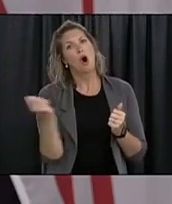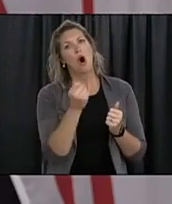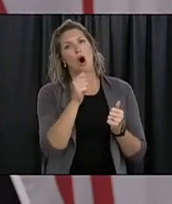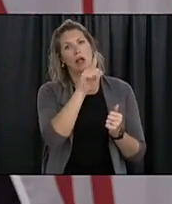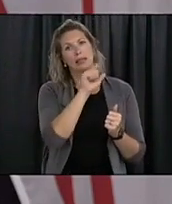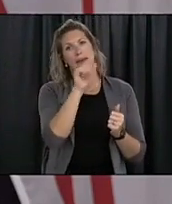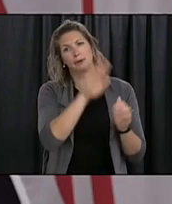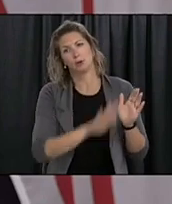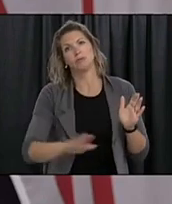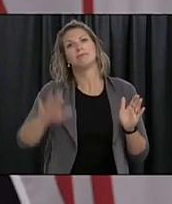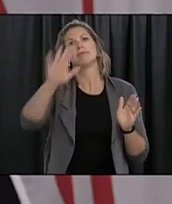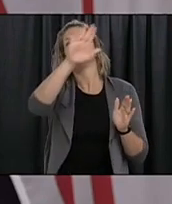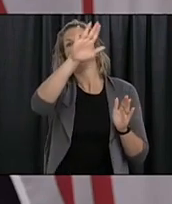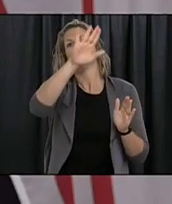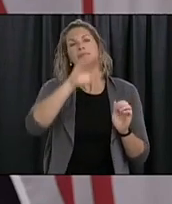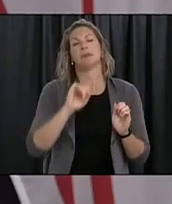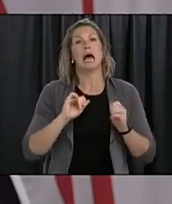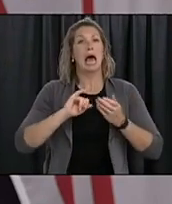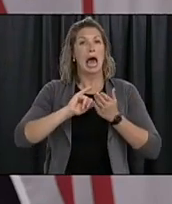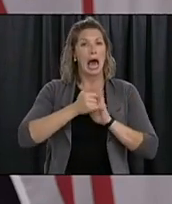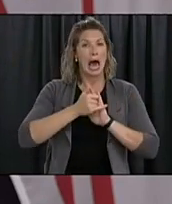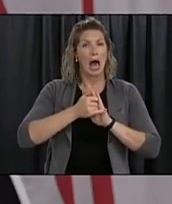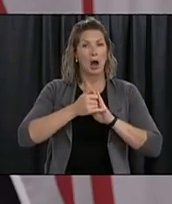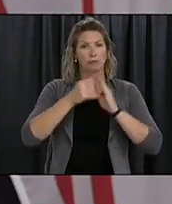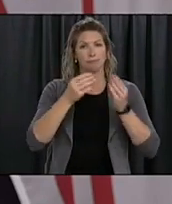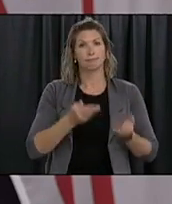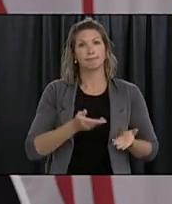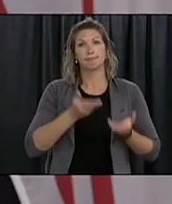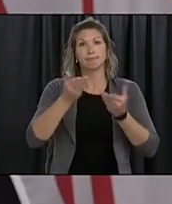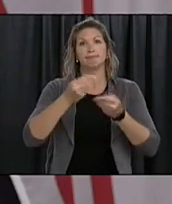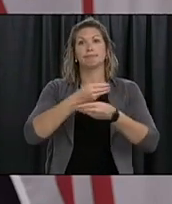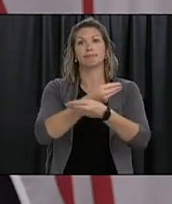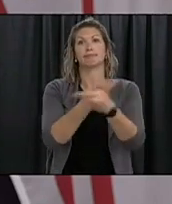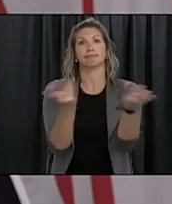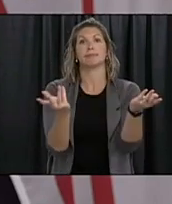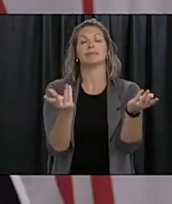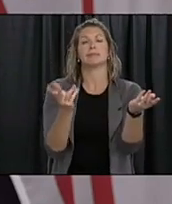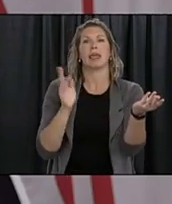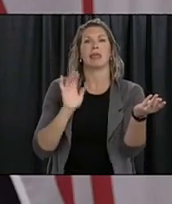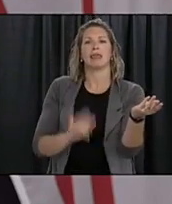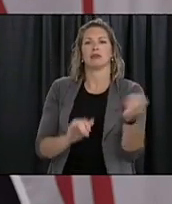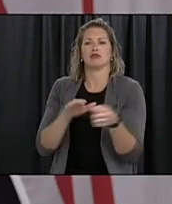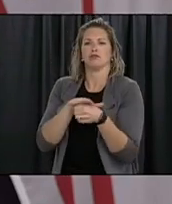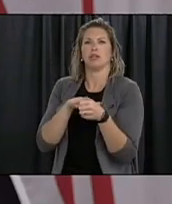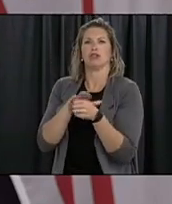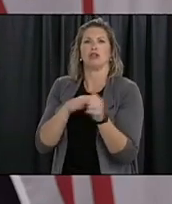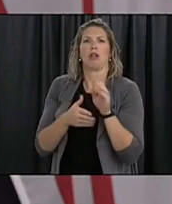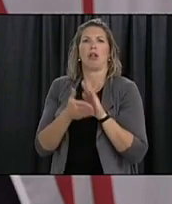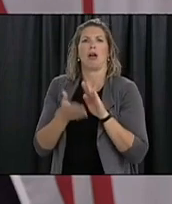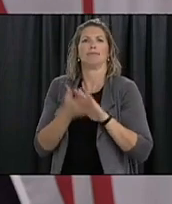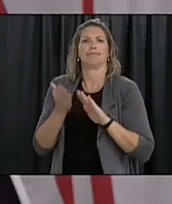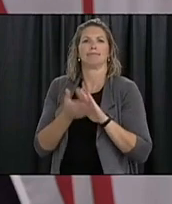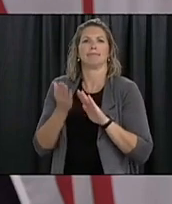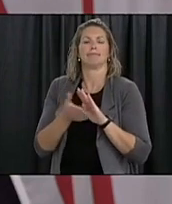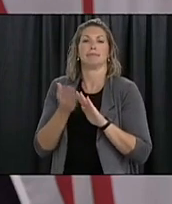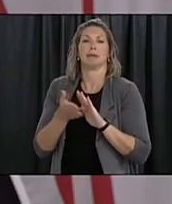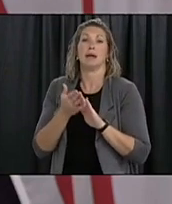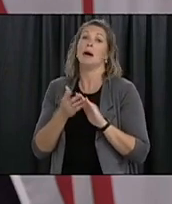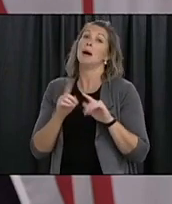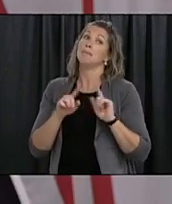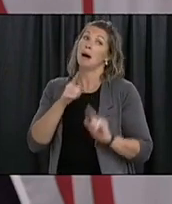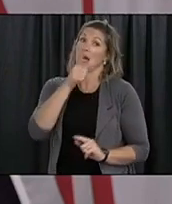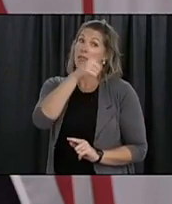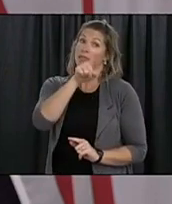Exactly how those would be deployed to the north coast, I think, would be an issue for Labrador Grenfell. But they have three gene expert